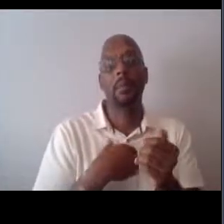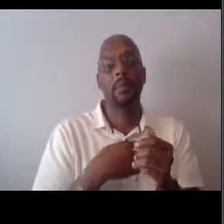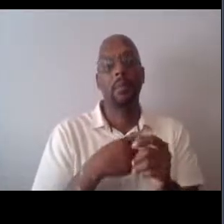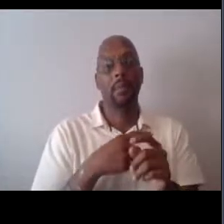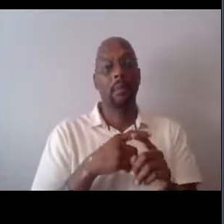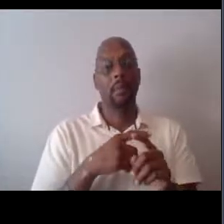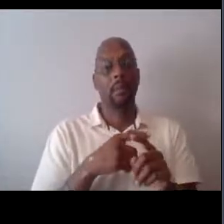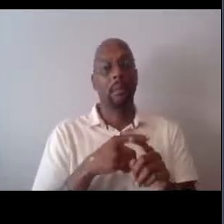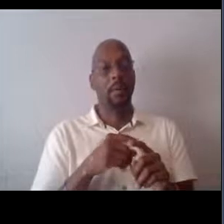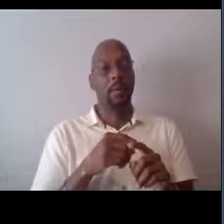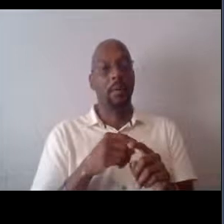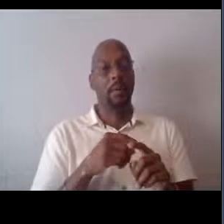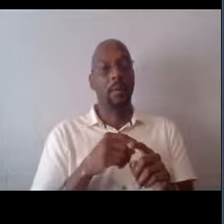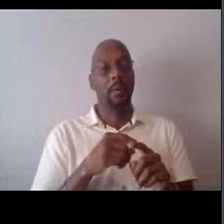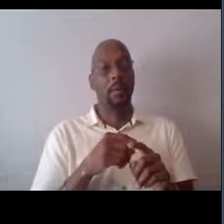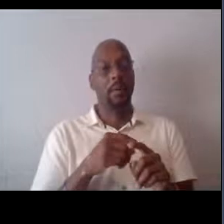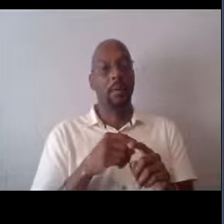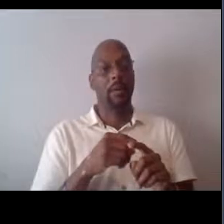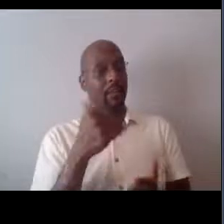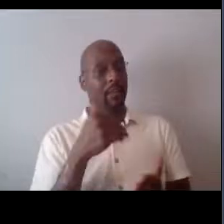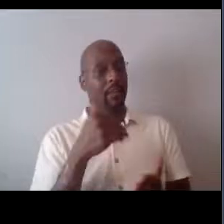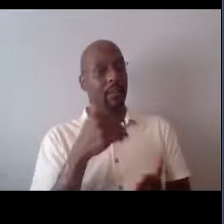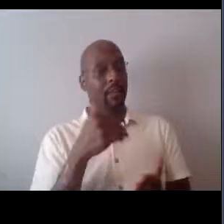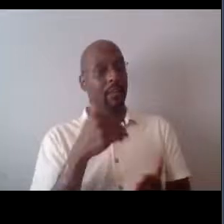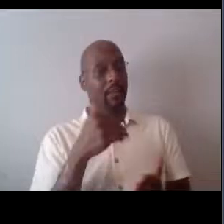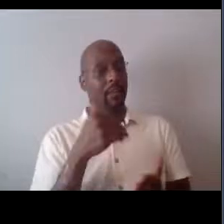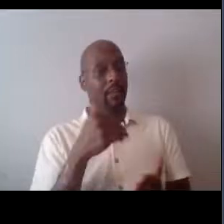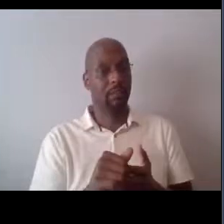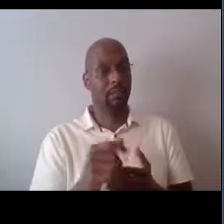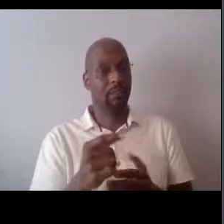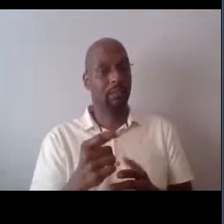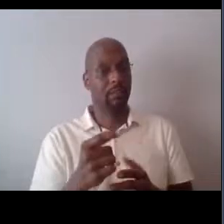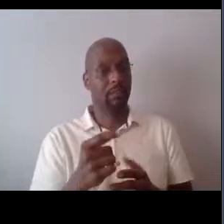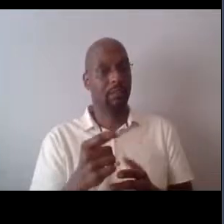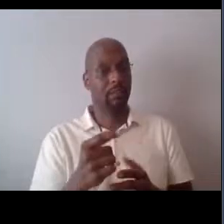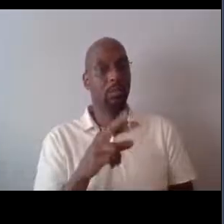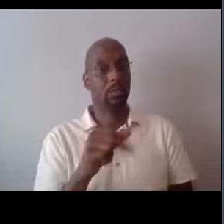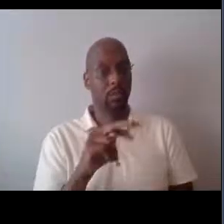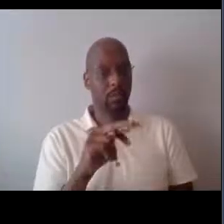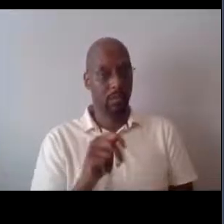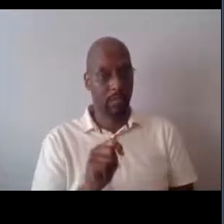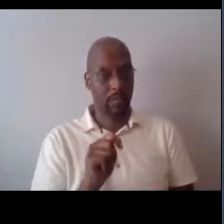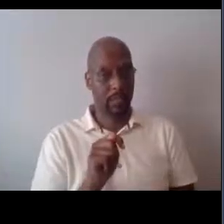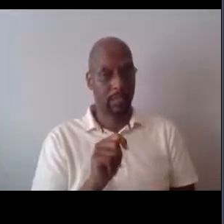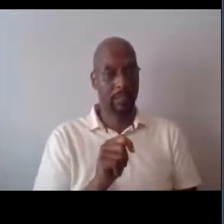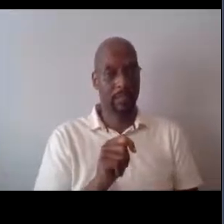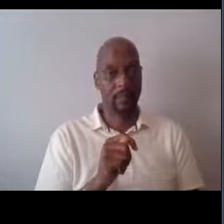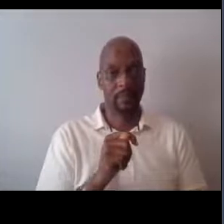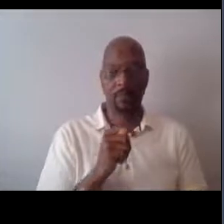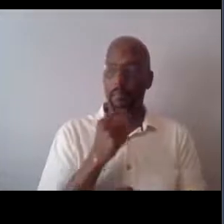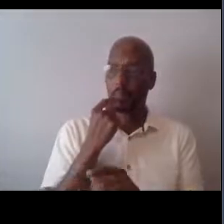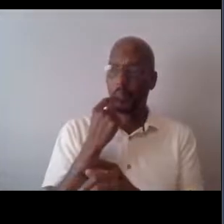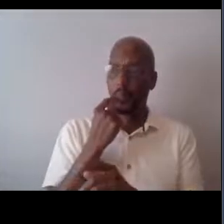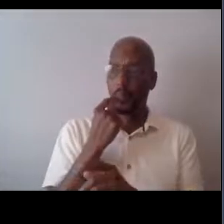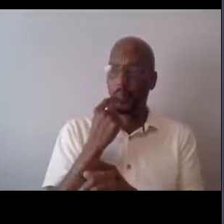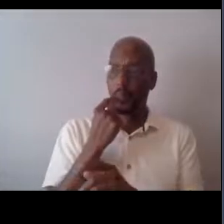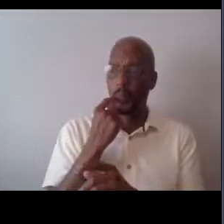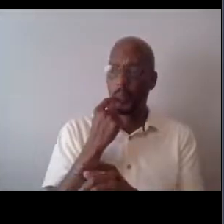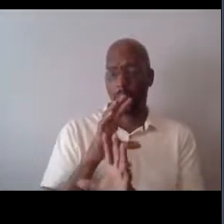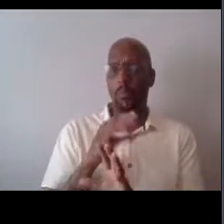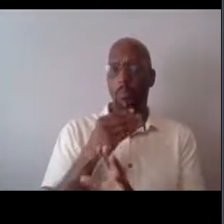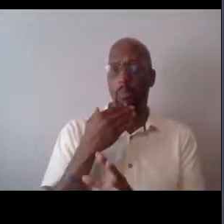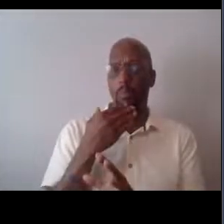Good, it's a good start, and thank you. Well done. That's one. And I think